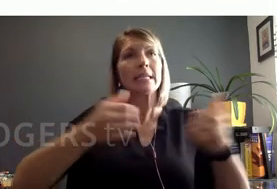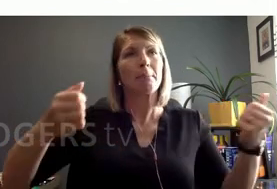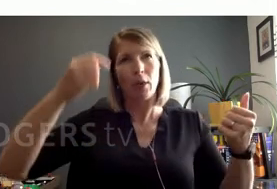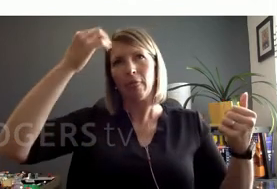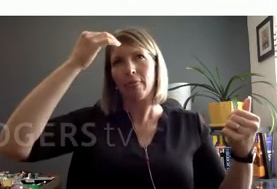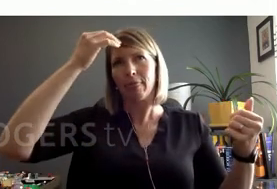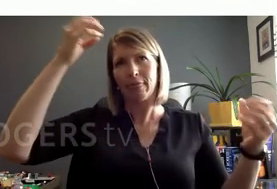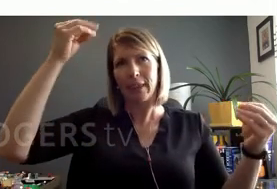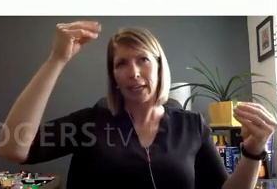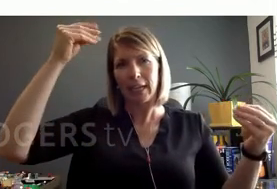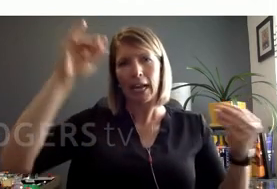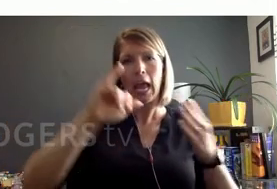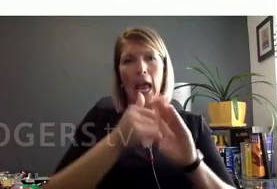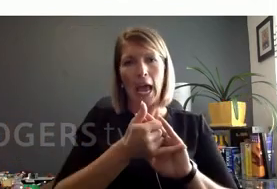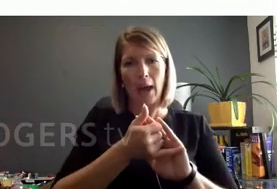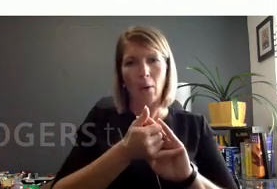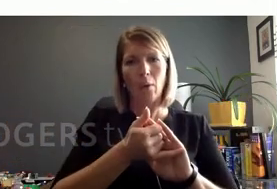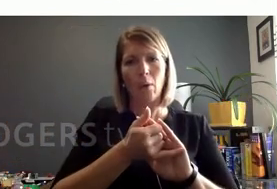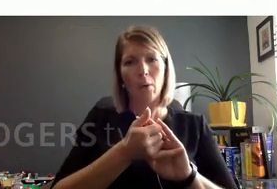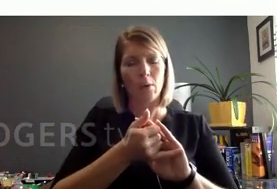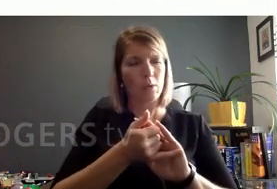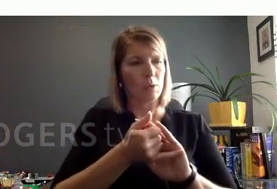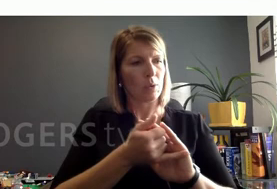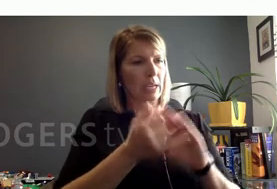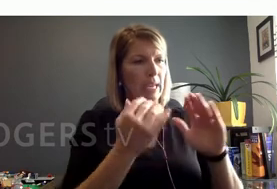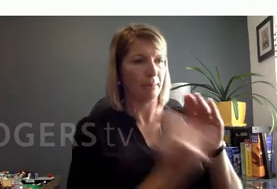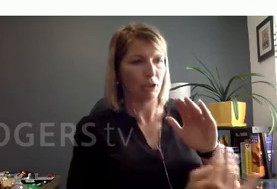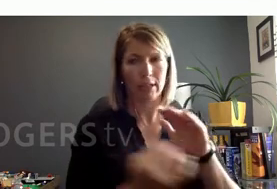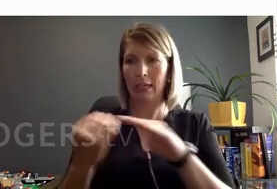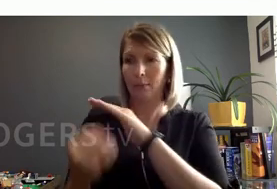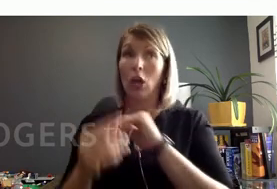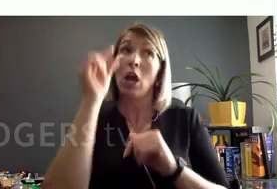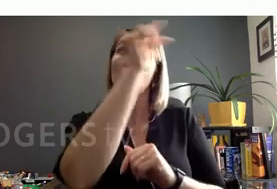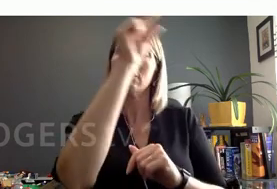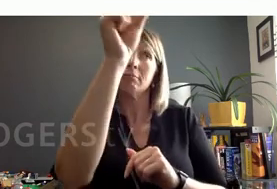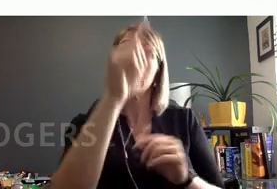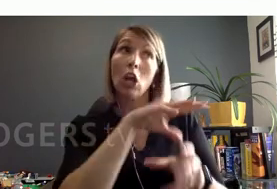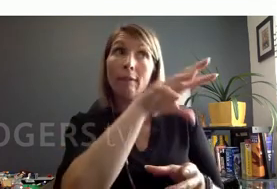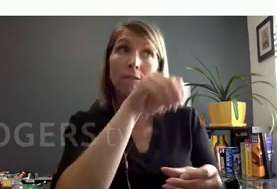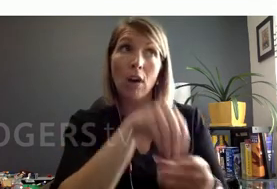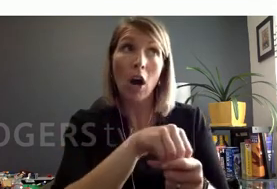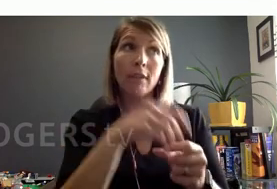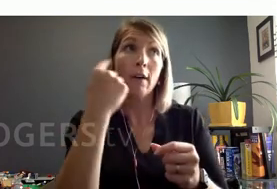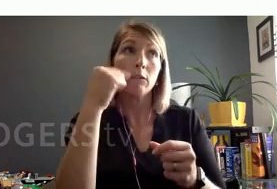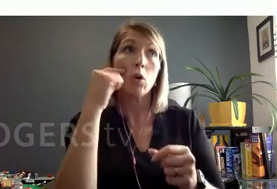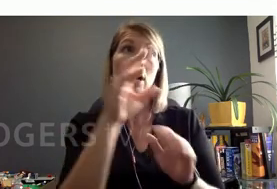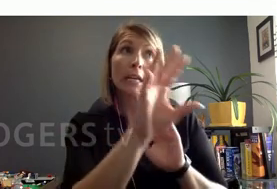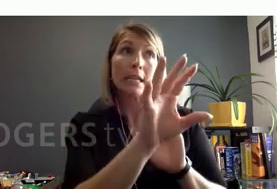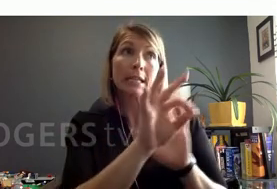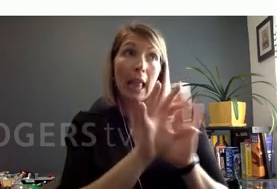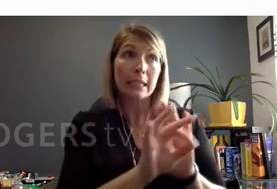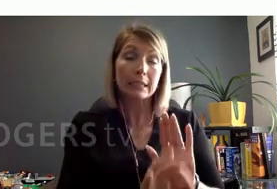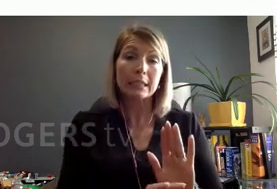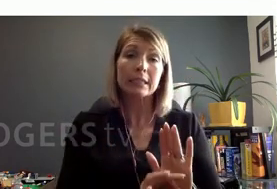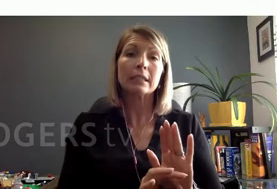So, you know, not only the government, right, is involved in the selection process, but also, you know,